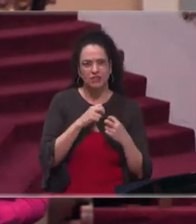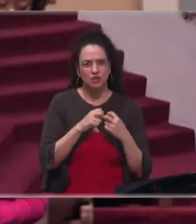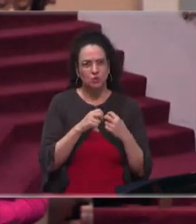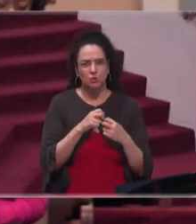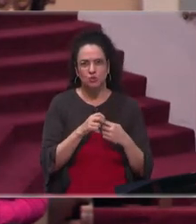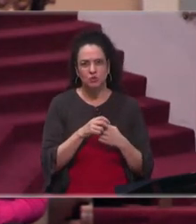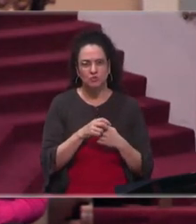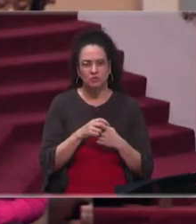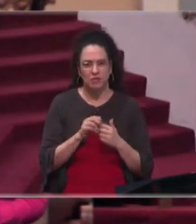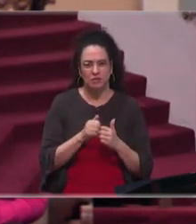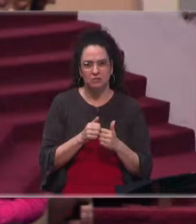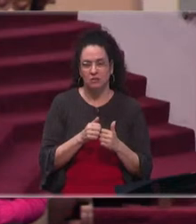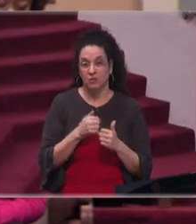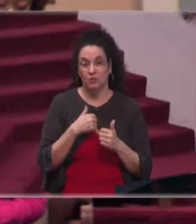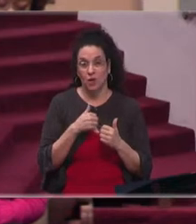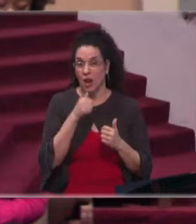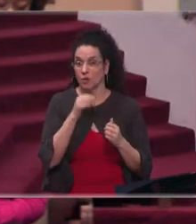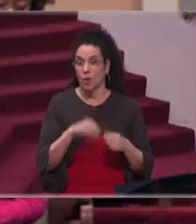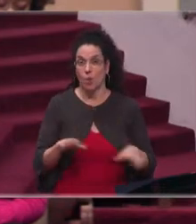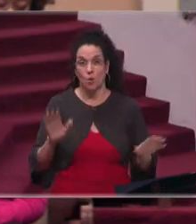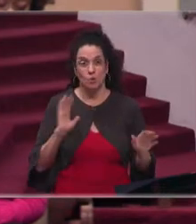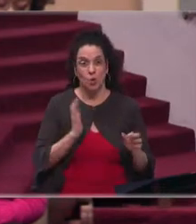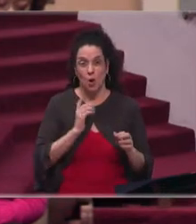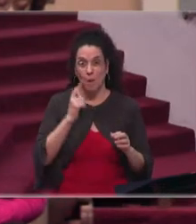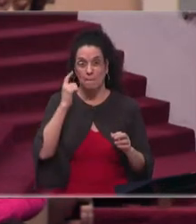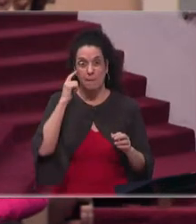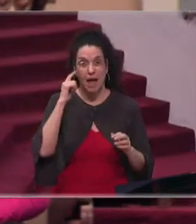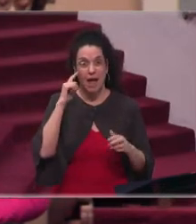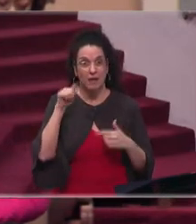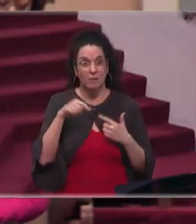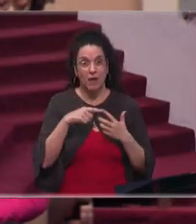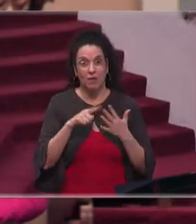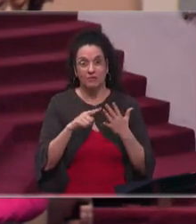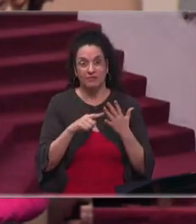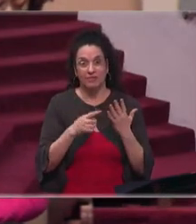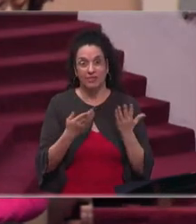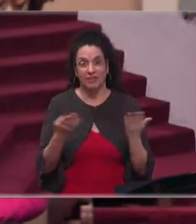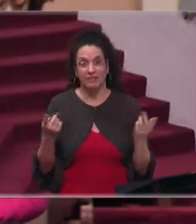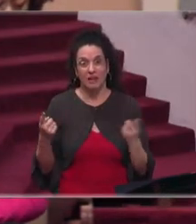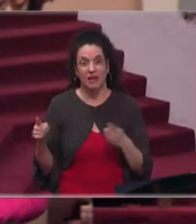we don't have to lose our minds over things that happen.